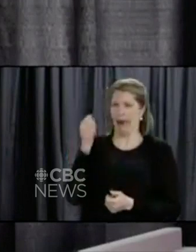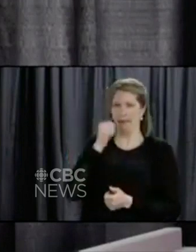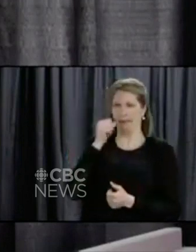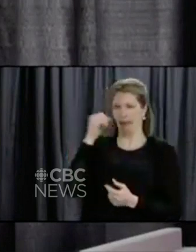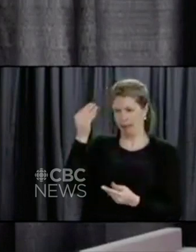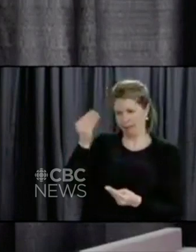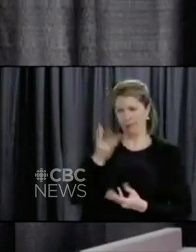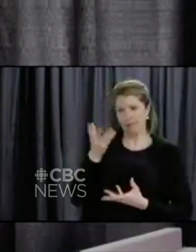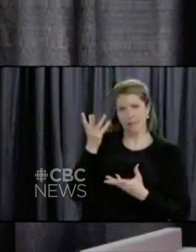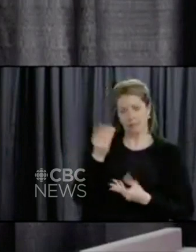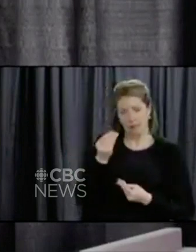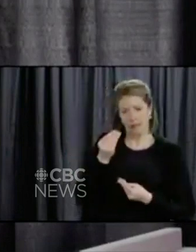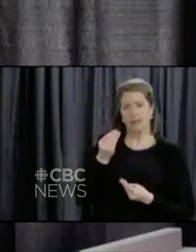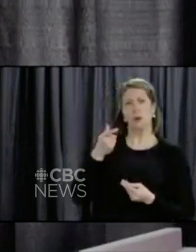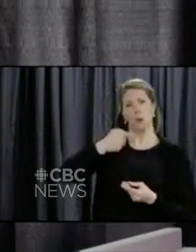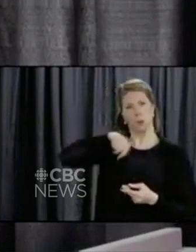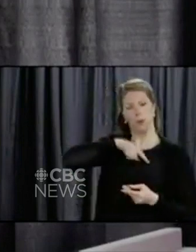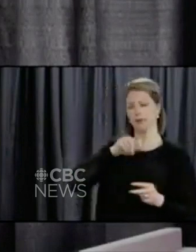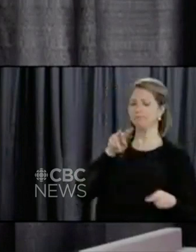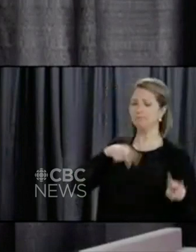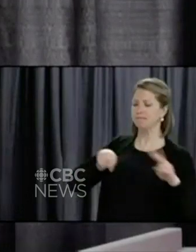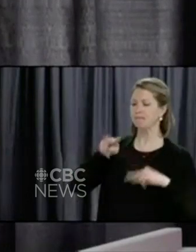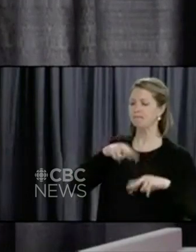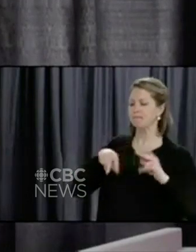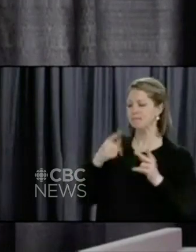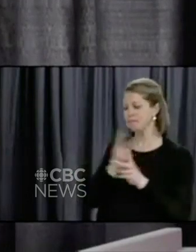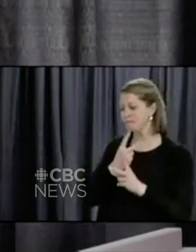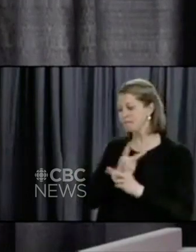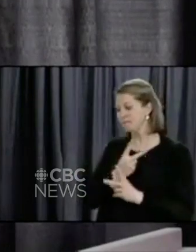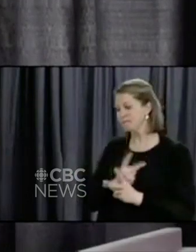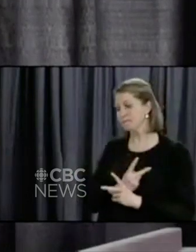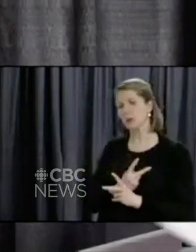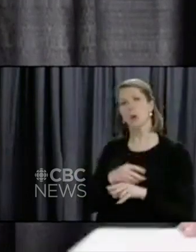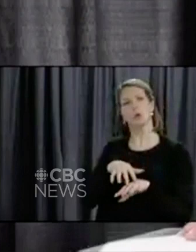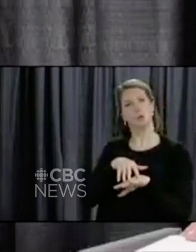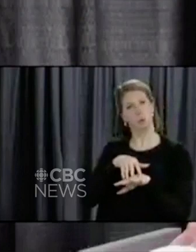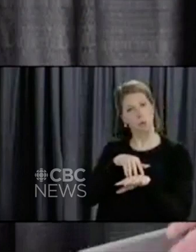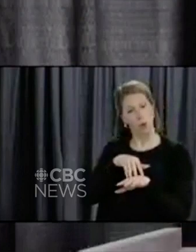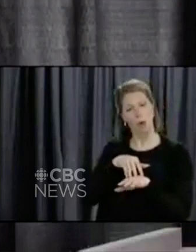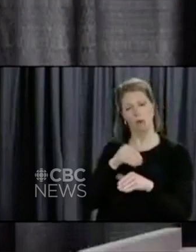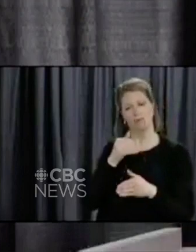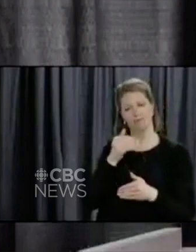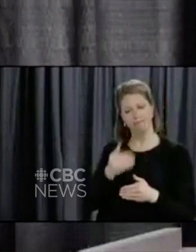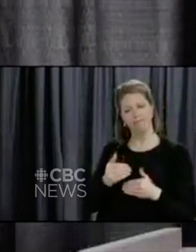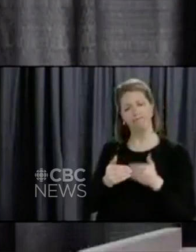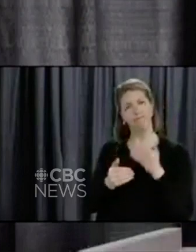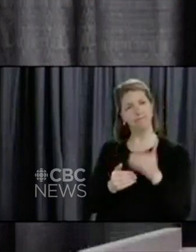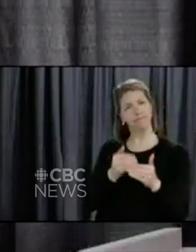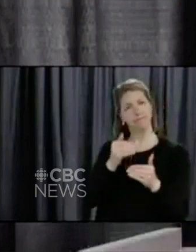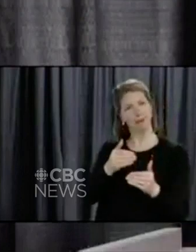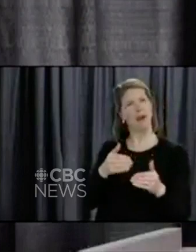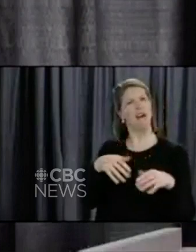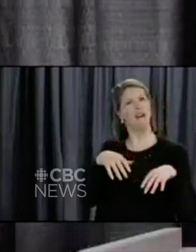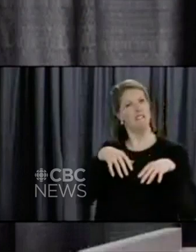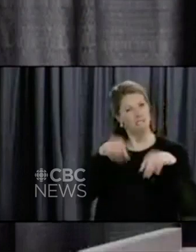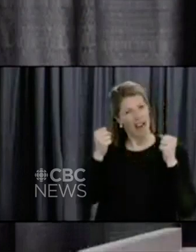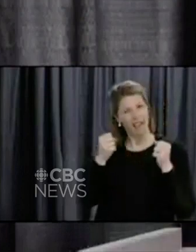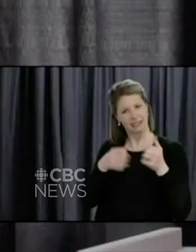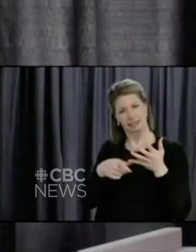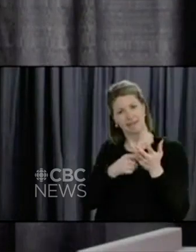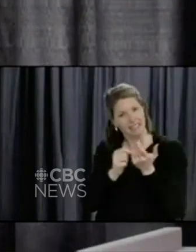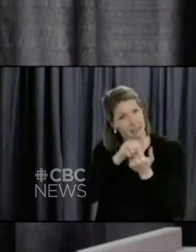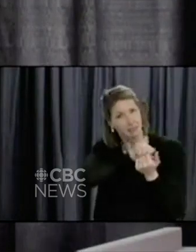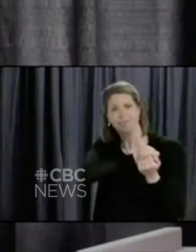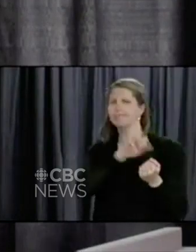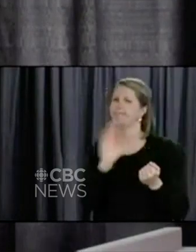we must proceed slowly with great caution and care. We will get there, but it will take a coordinated approach with the safety of all of us in